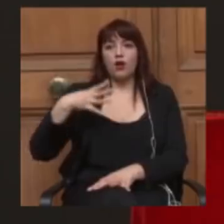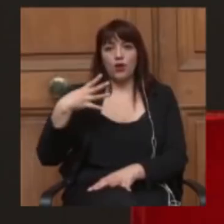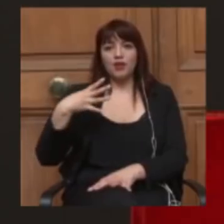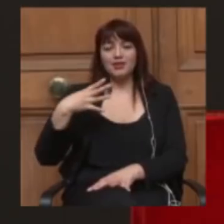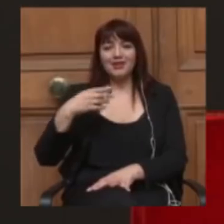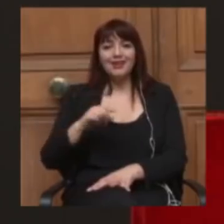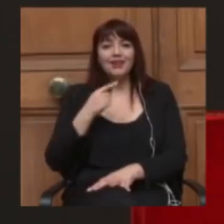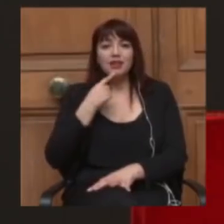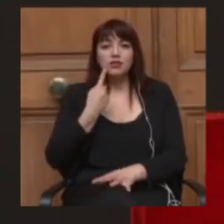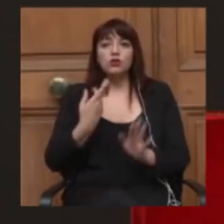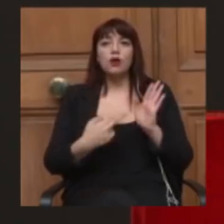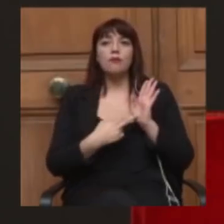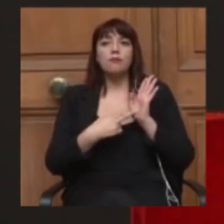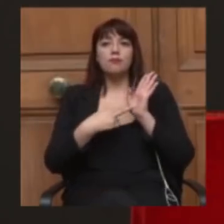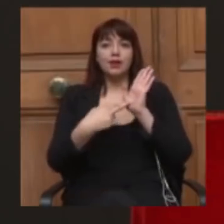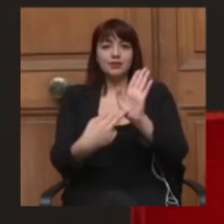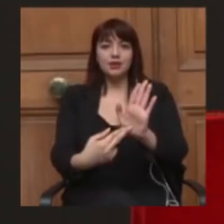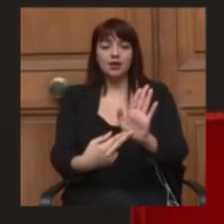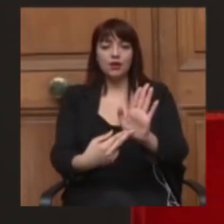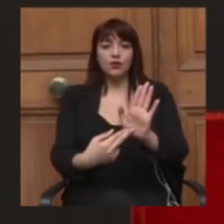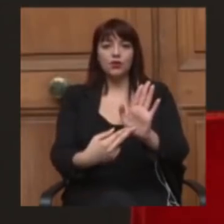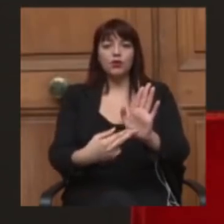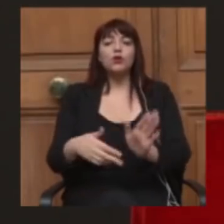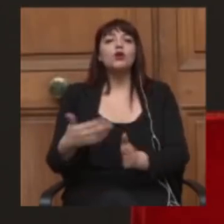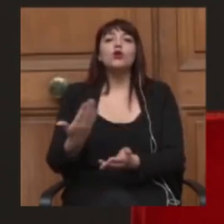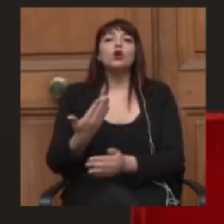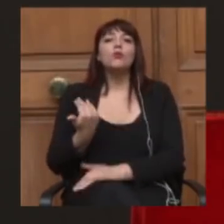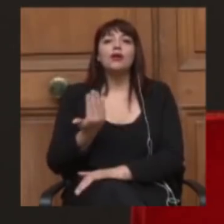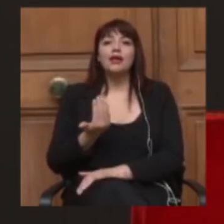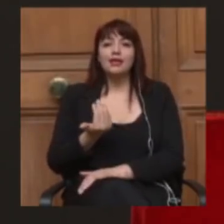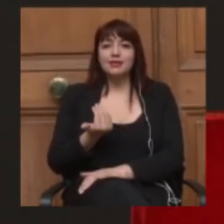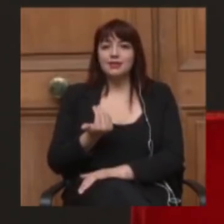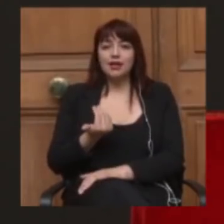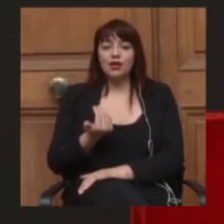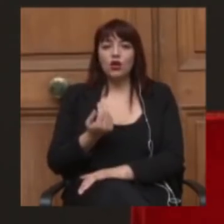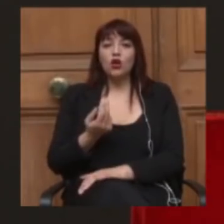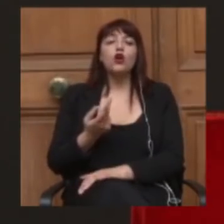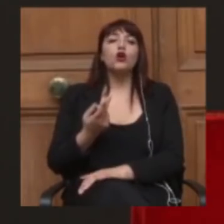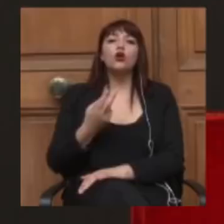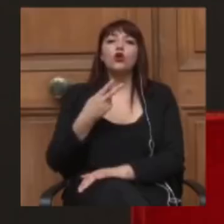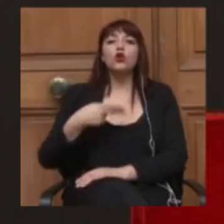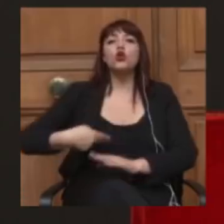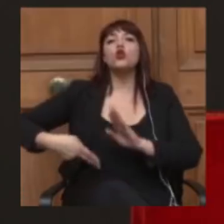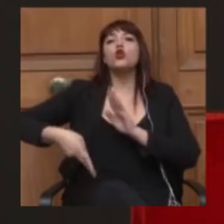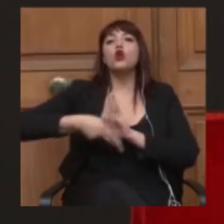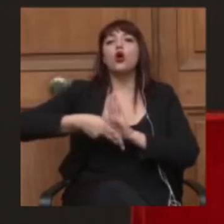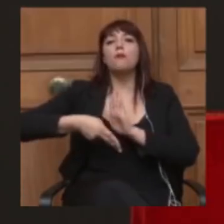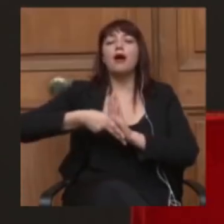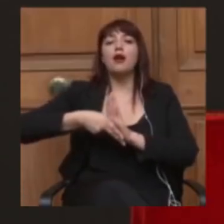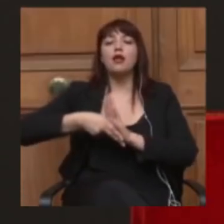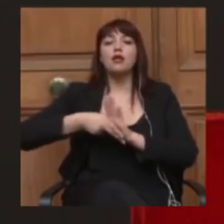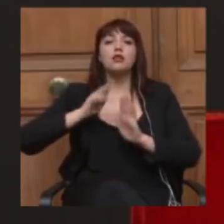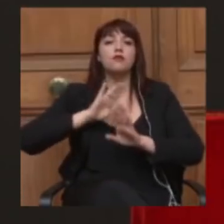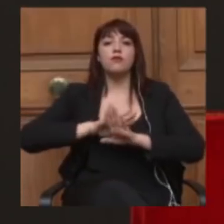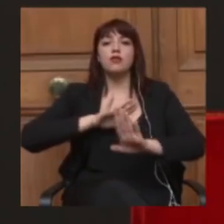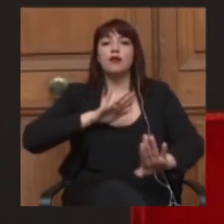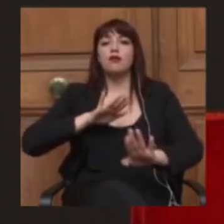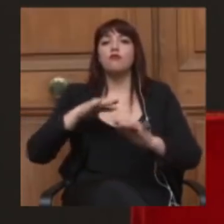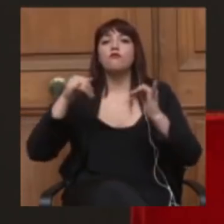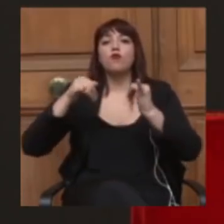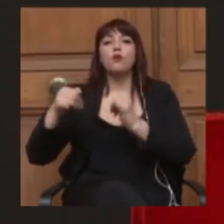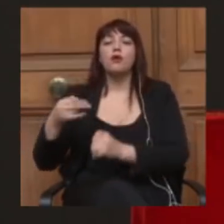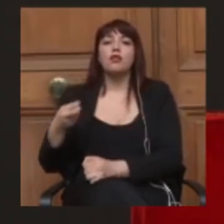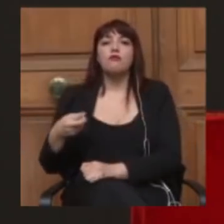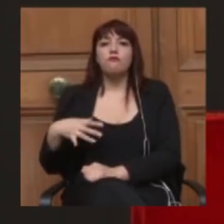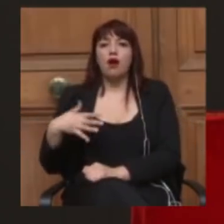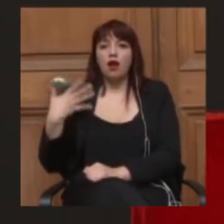us as necessary, normal, or inevitable. Forms of value that are too often derived